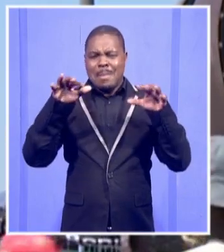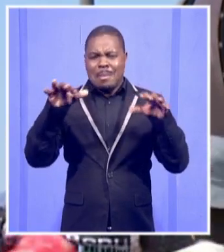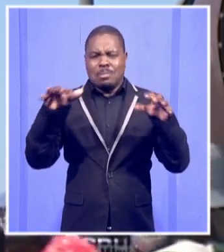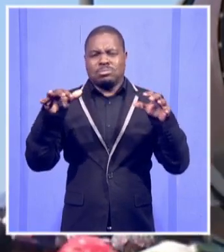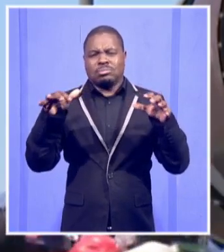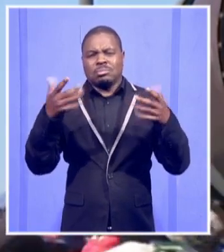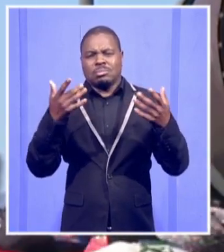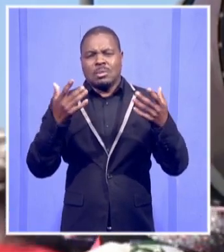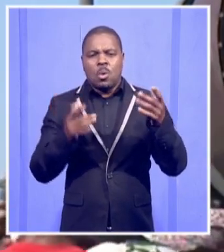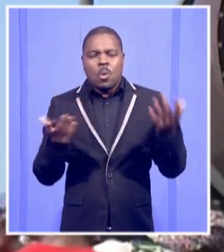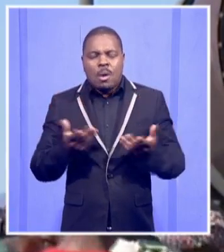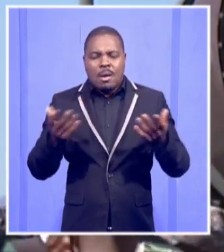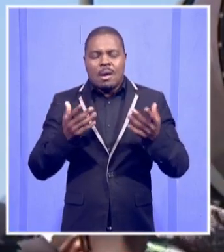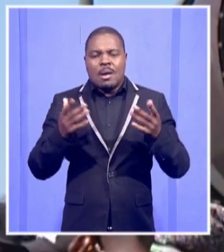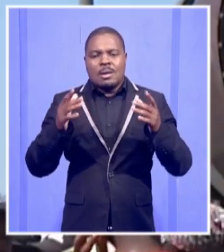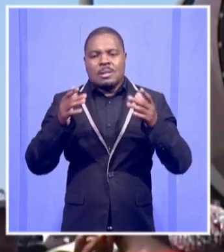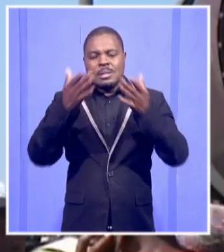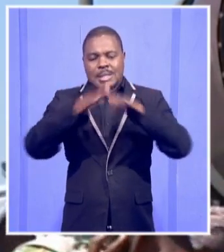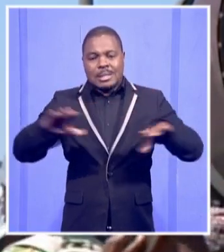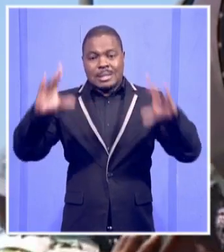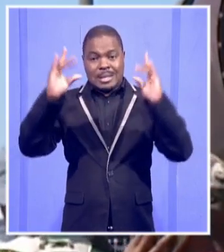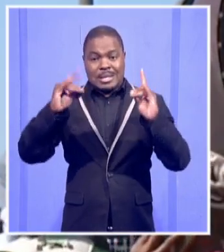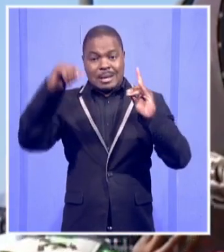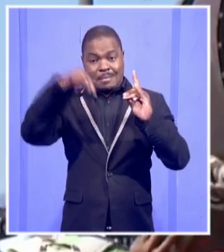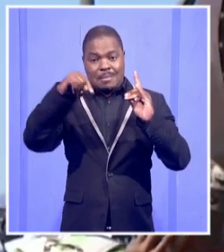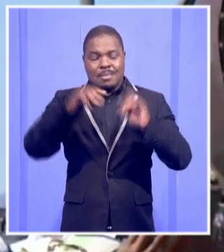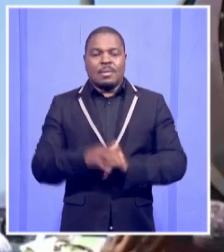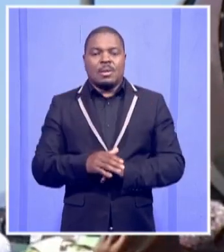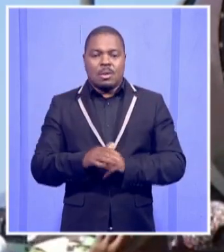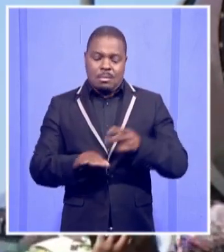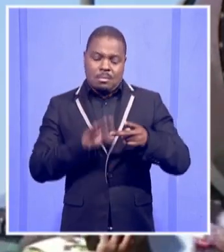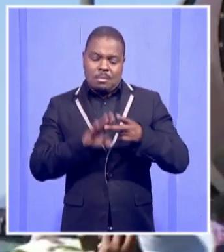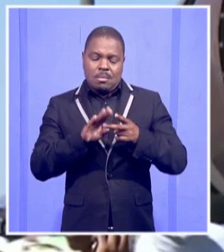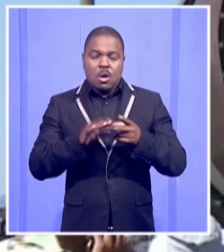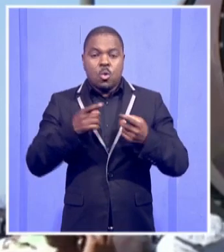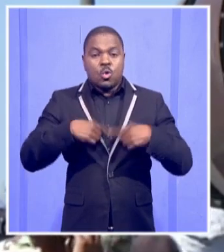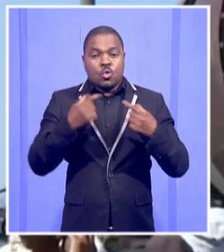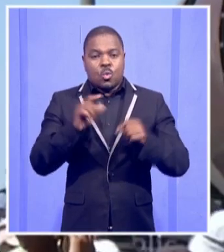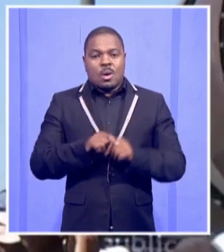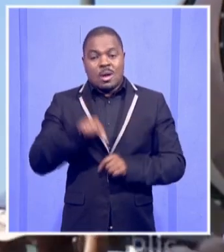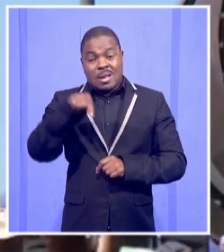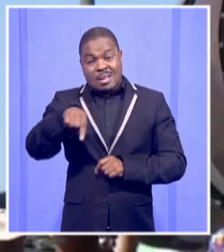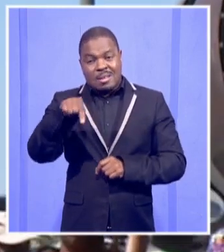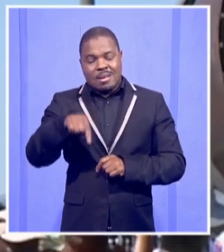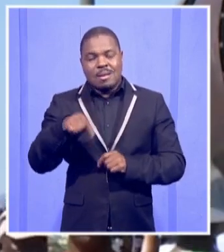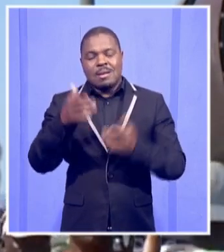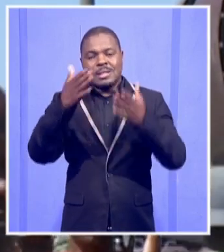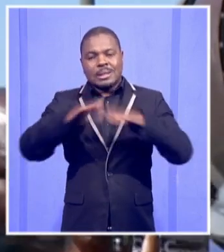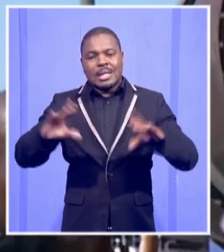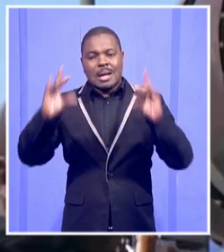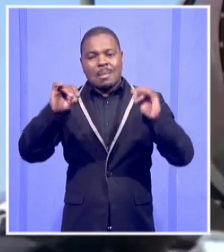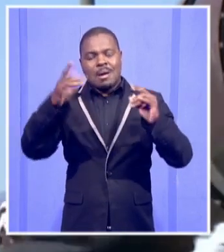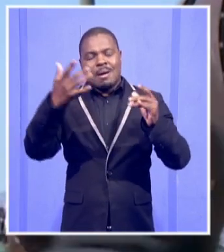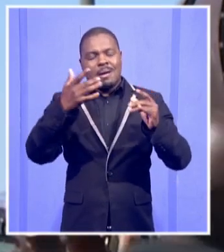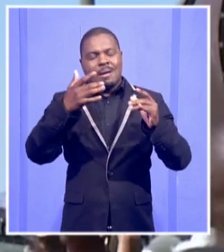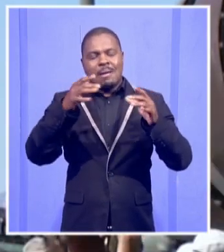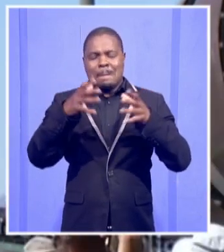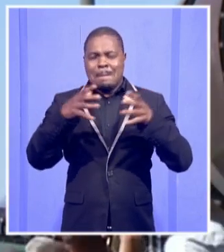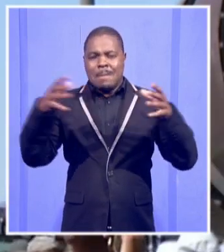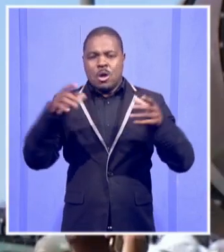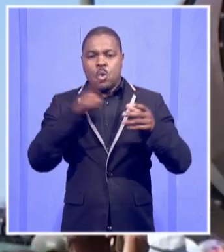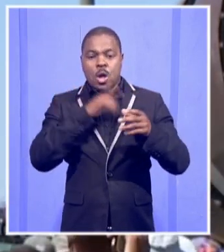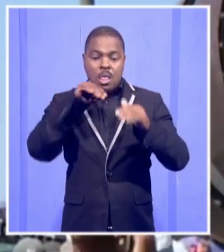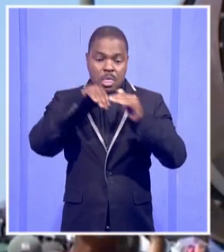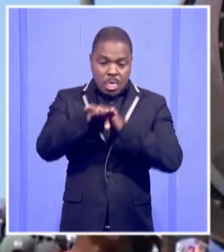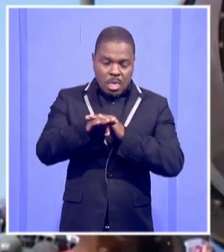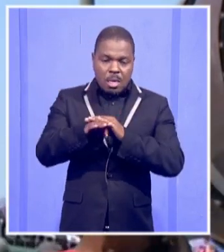the stadium itself. What we also did, because of the capacity of the stadium, when you get in, you get a sticker,